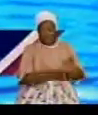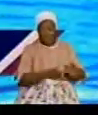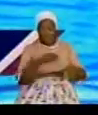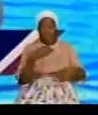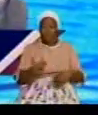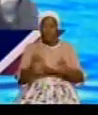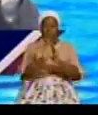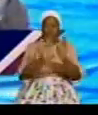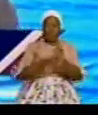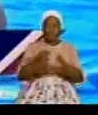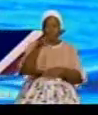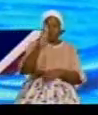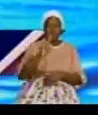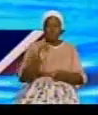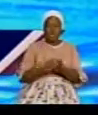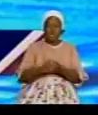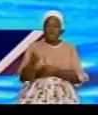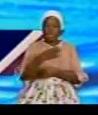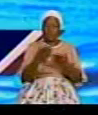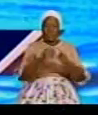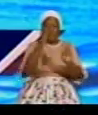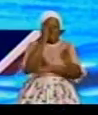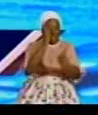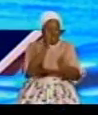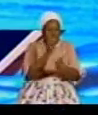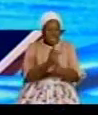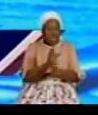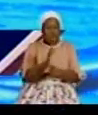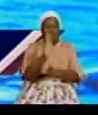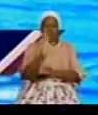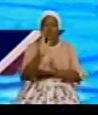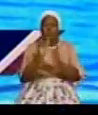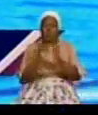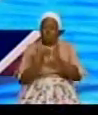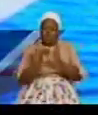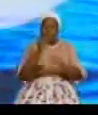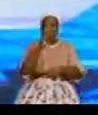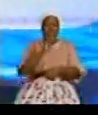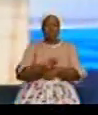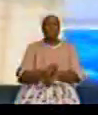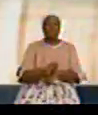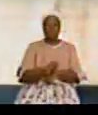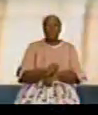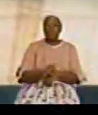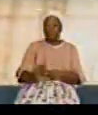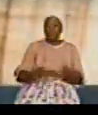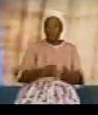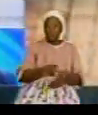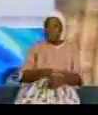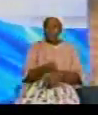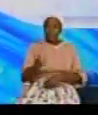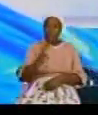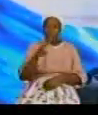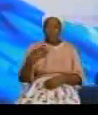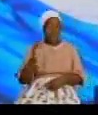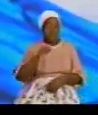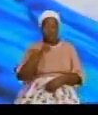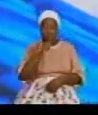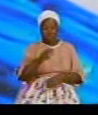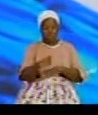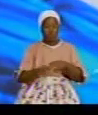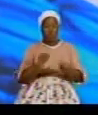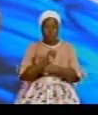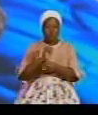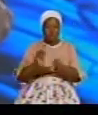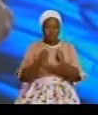of God that ye may keep your own tradition. Those two things cannot work together. And you have